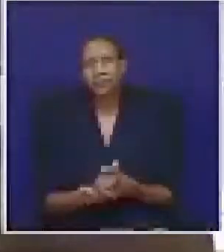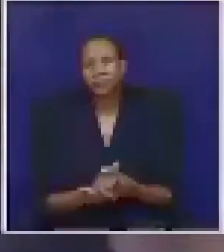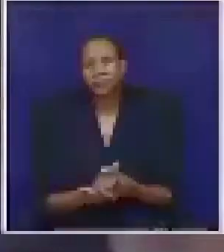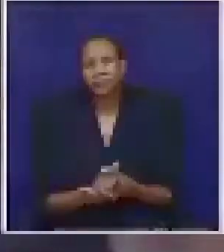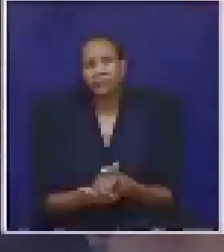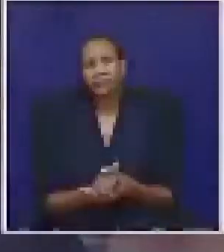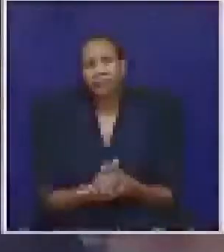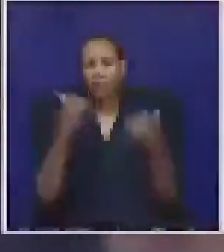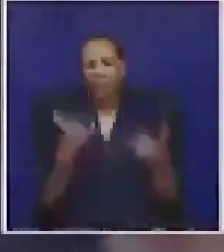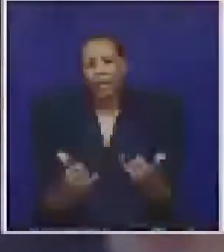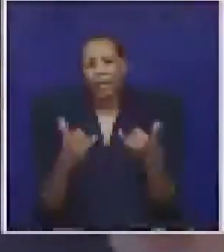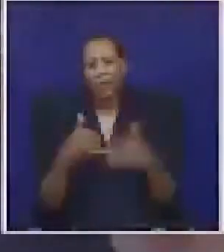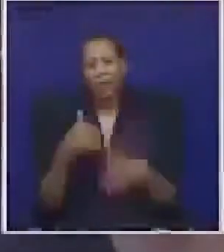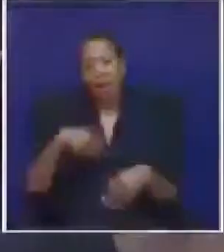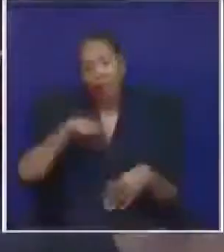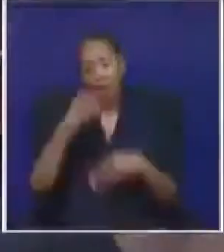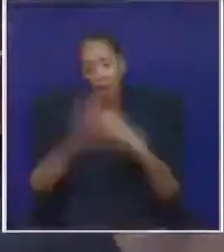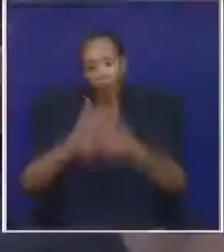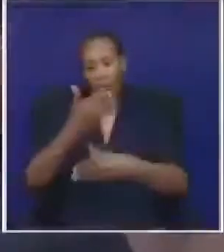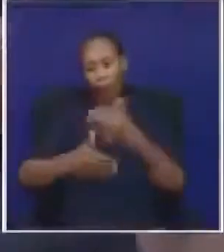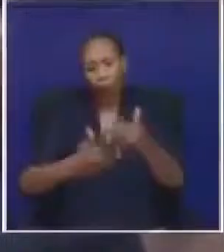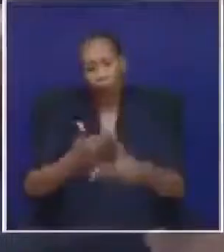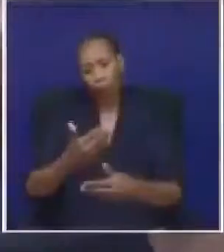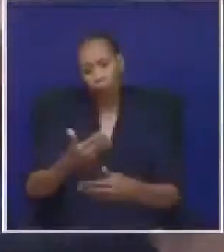We now move order.